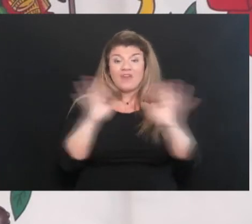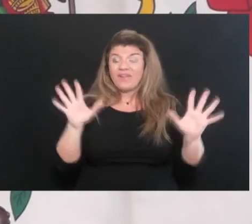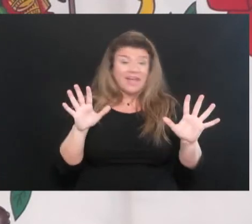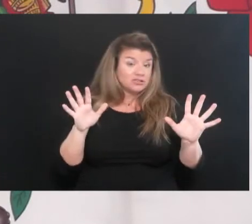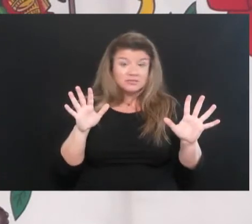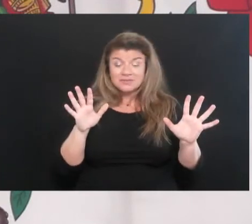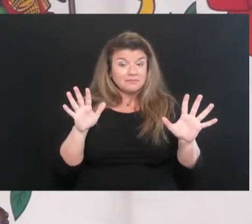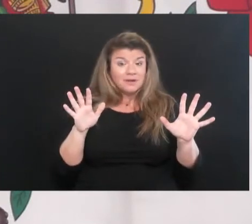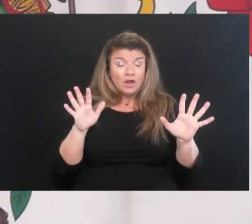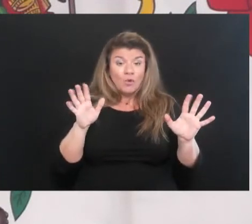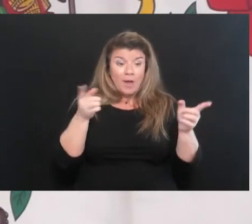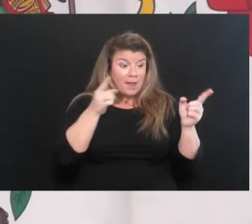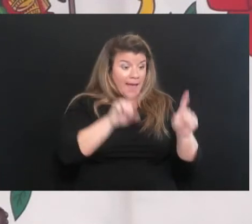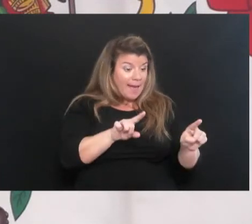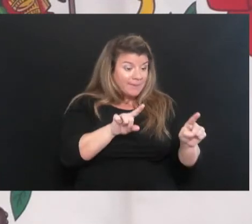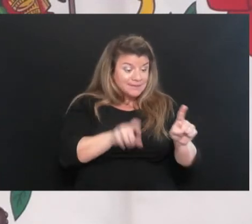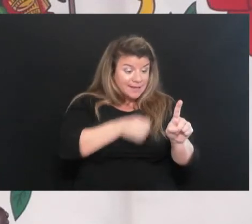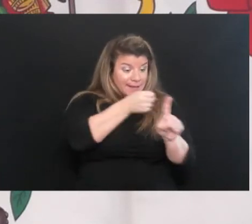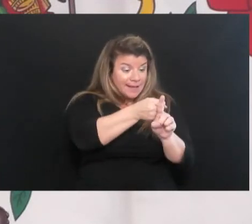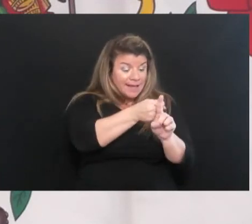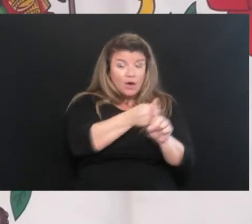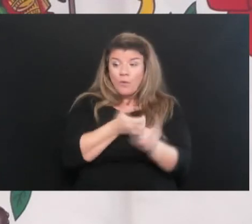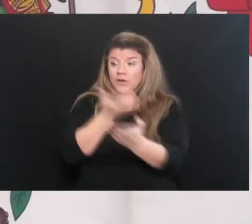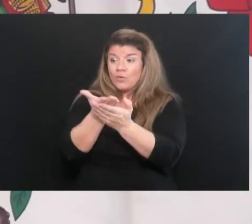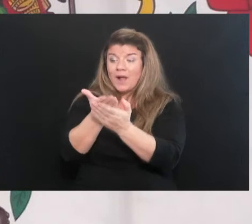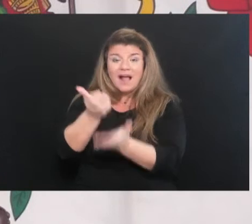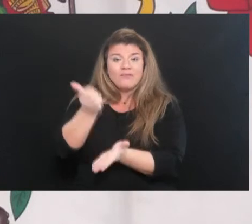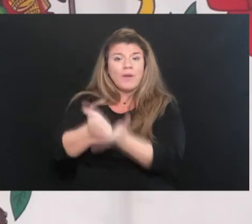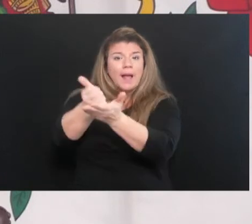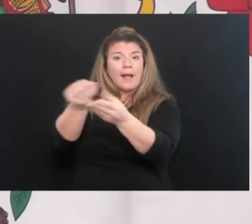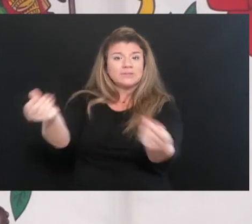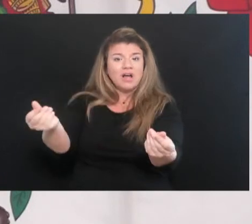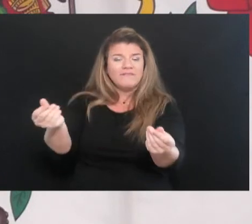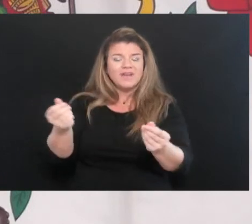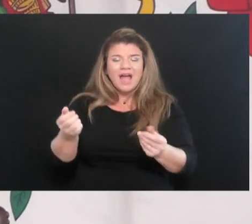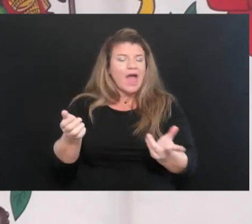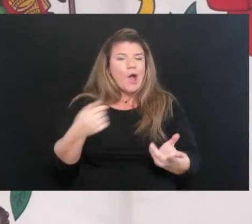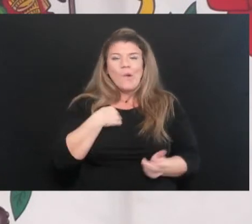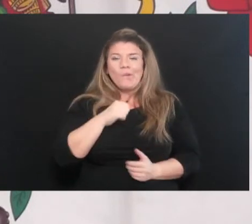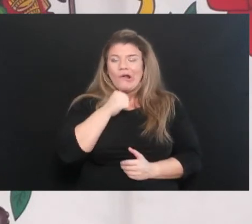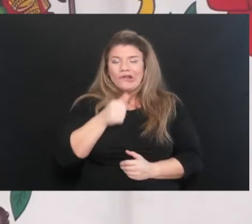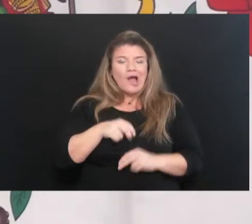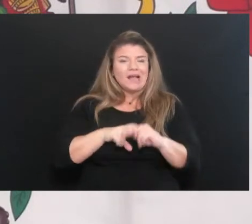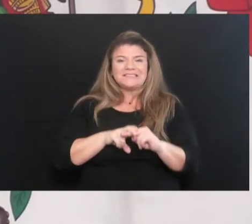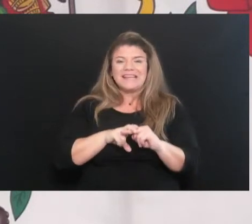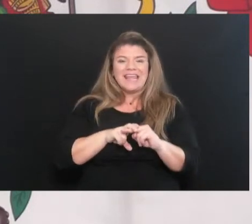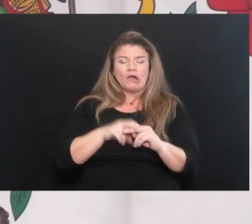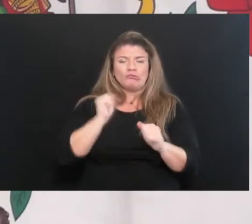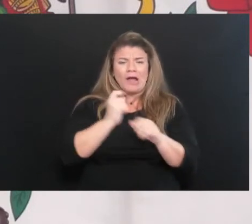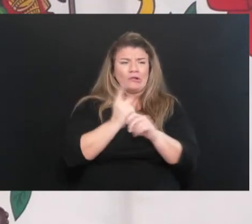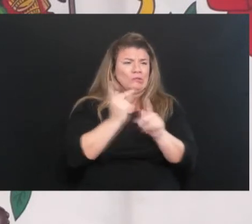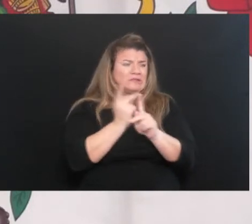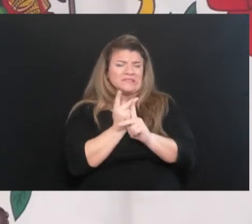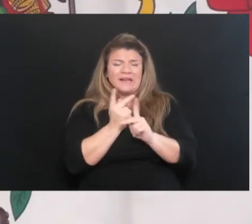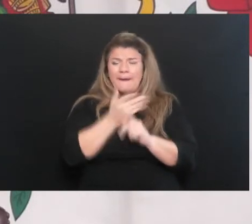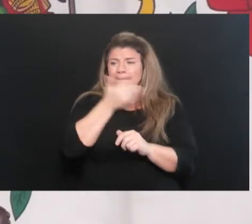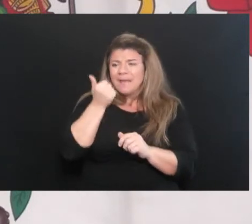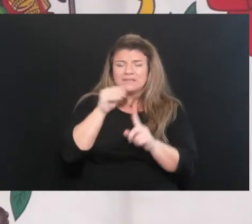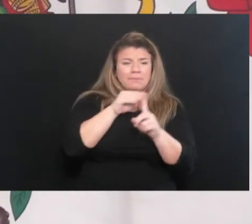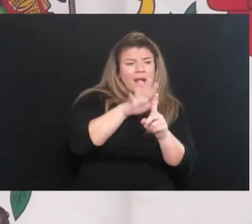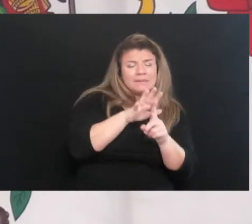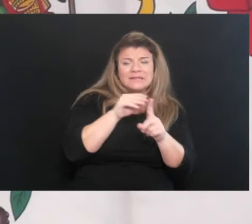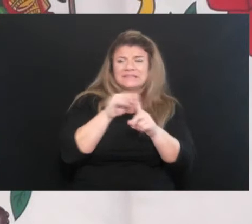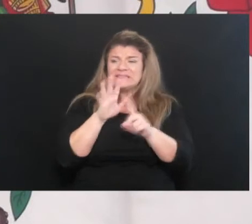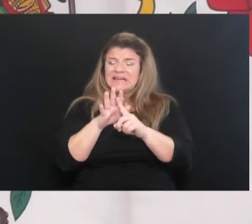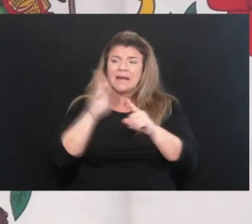we run to the fire. You know, we aren't sitting here in a popularity contest. We're trying to make